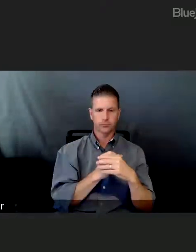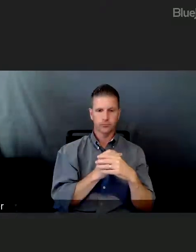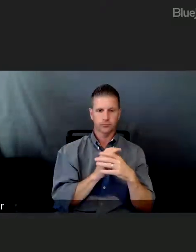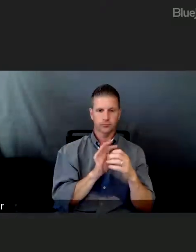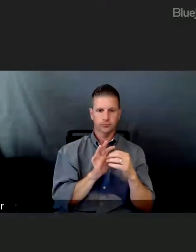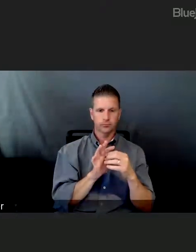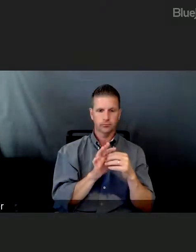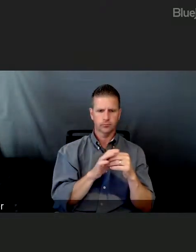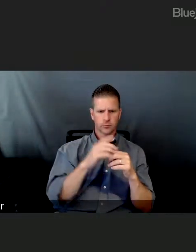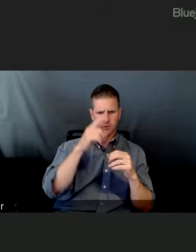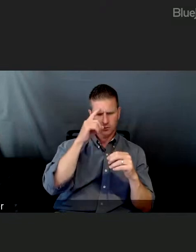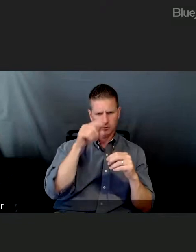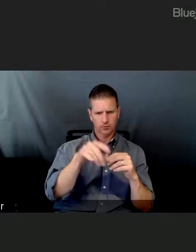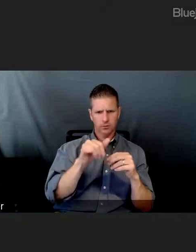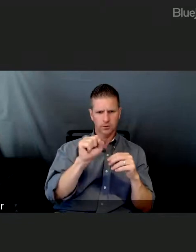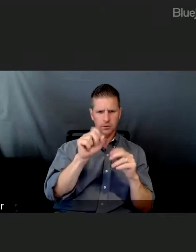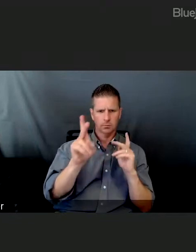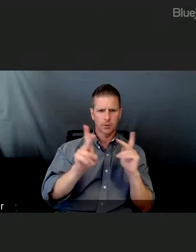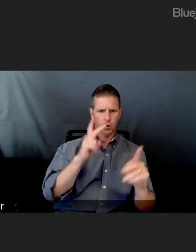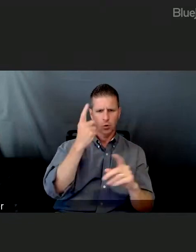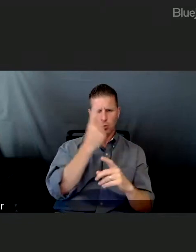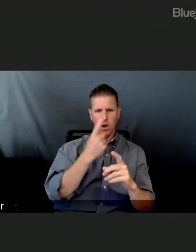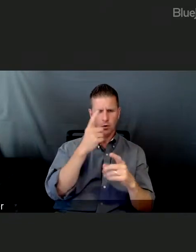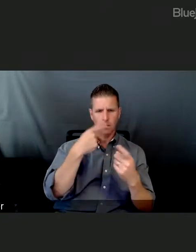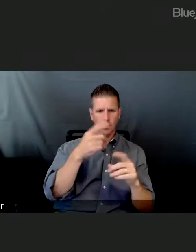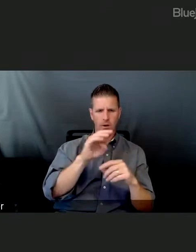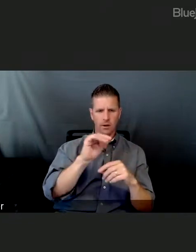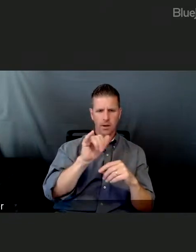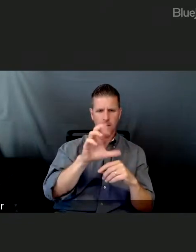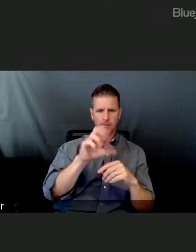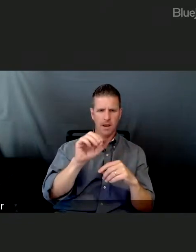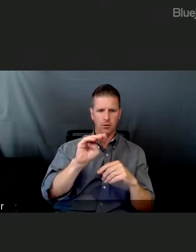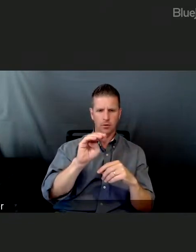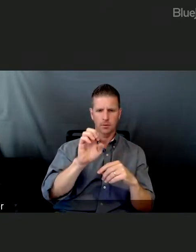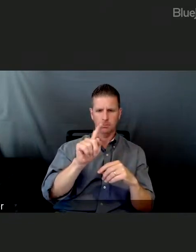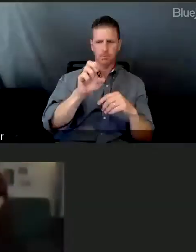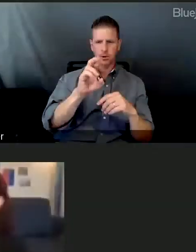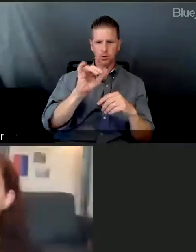I think this is people wondering about micrometeoroid impacts.